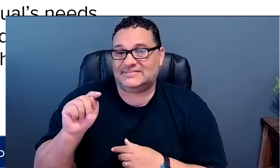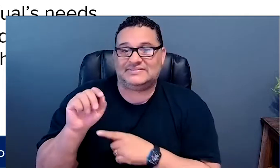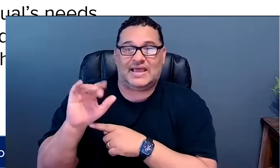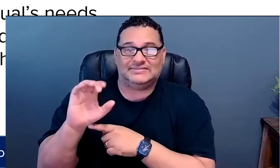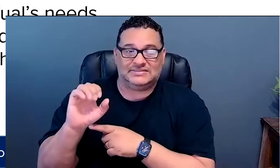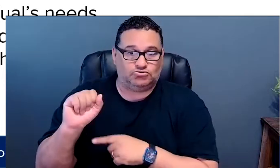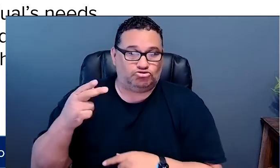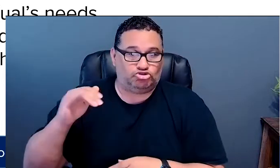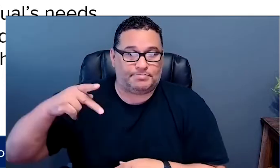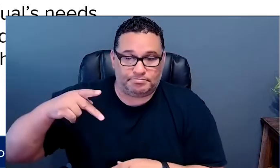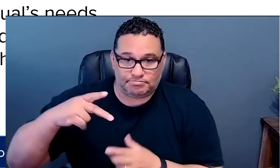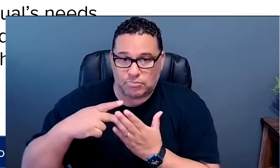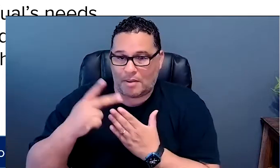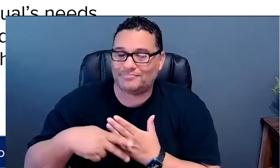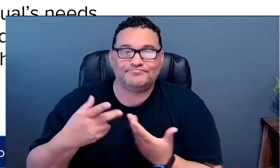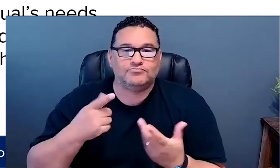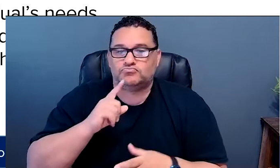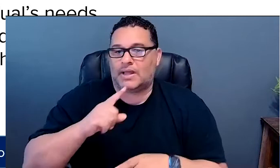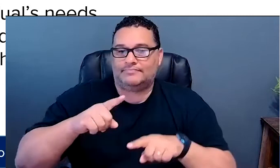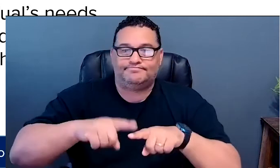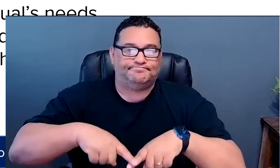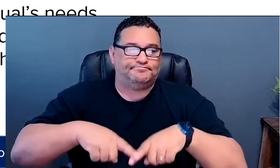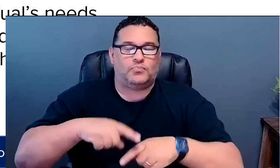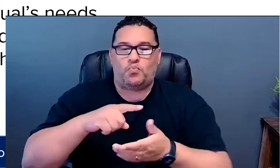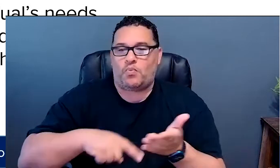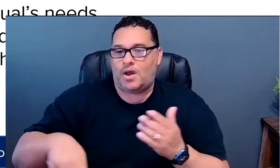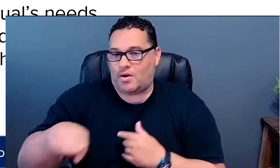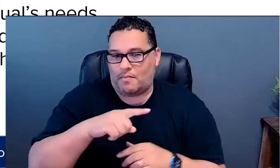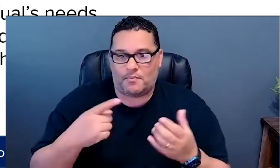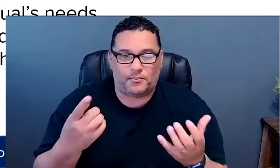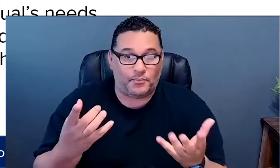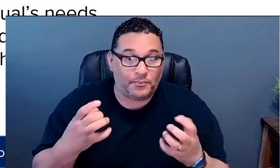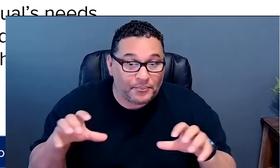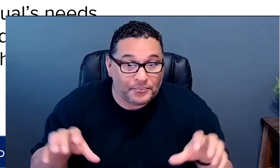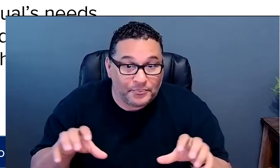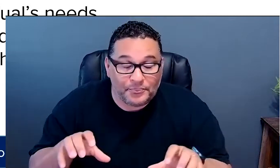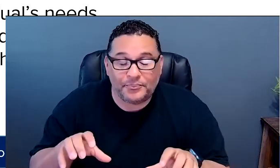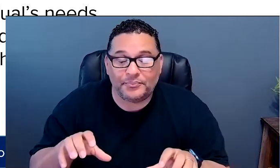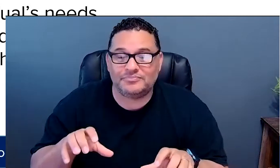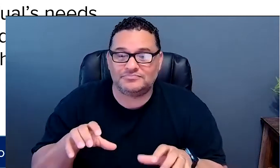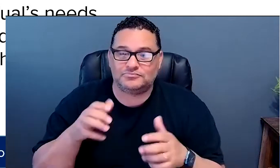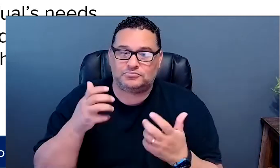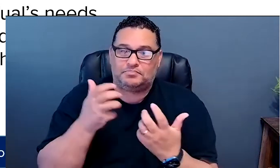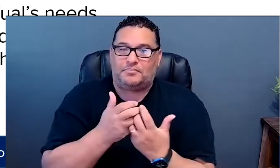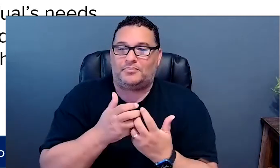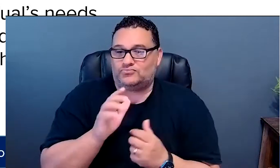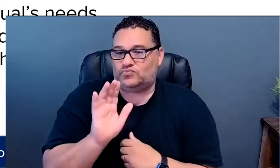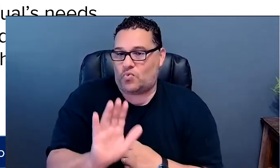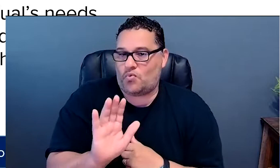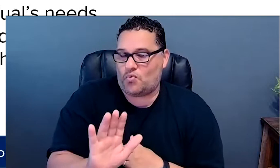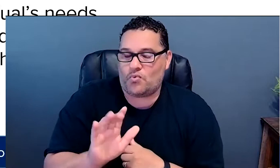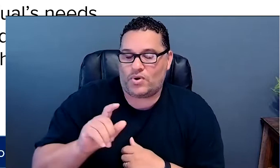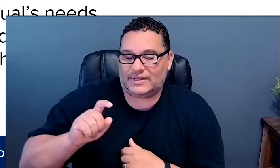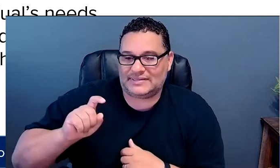just depends on what you want to do and your needs. So I saw a